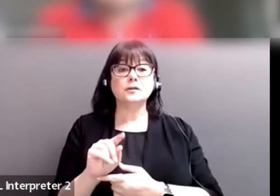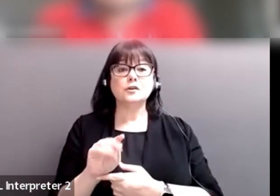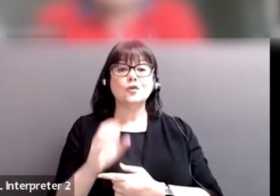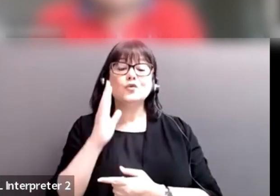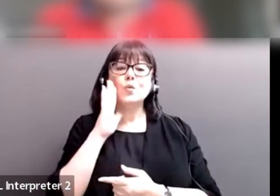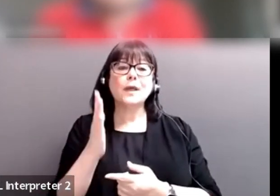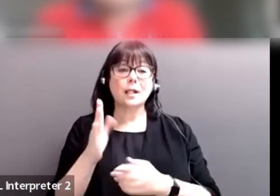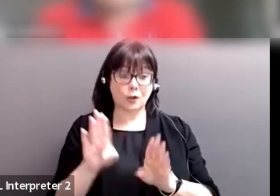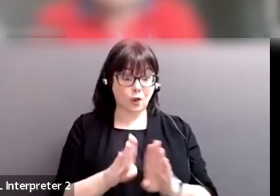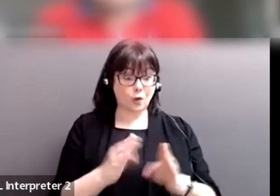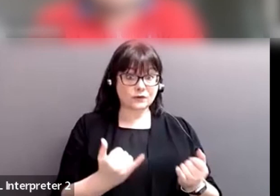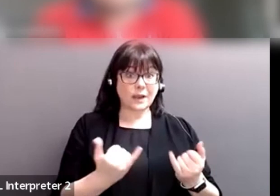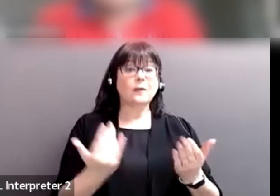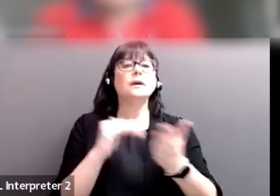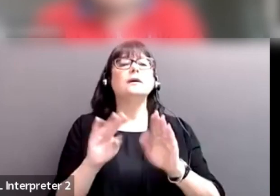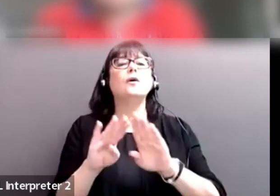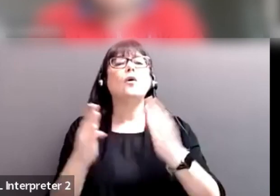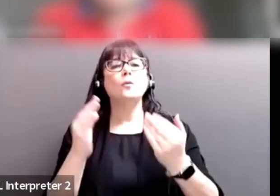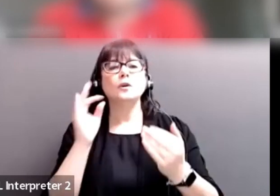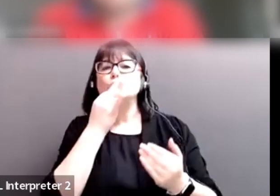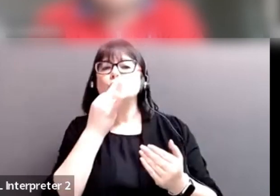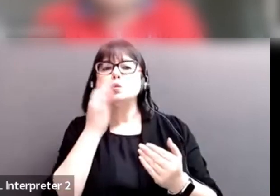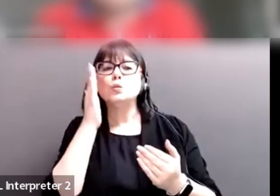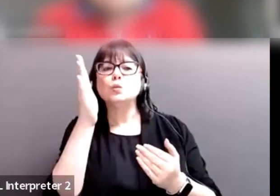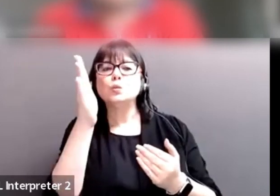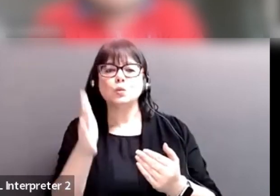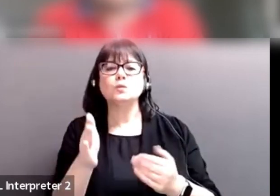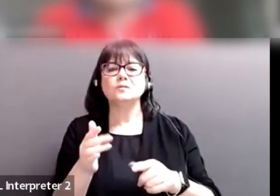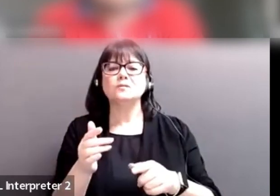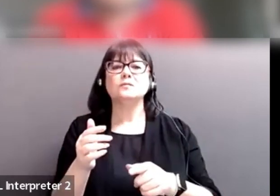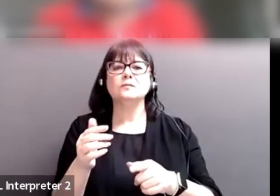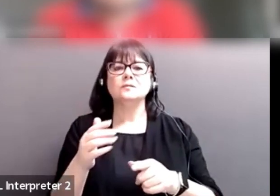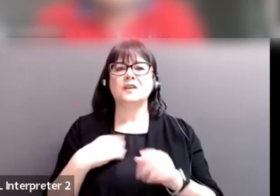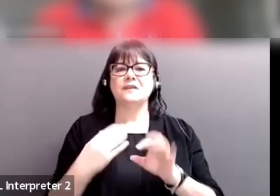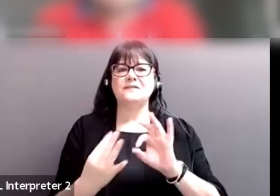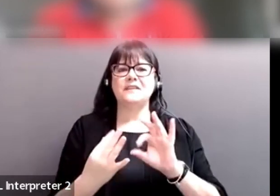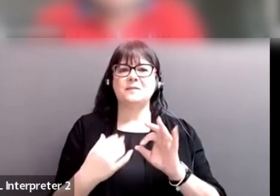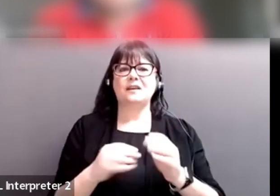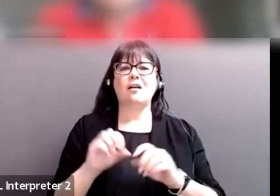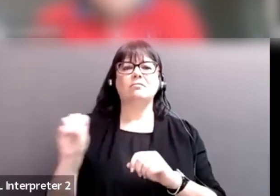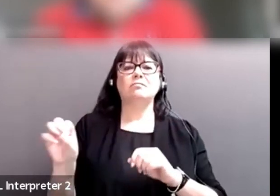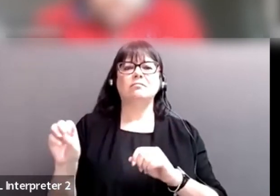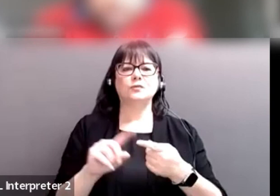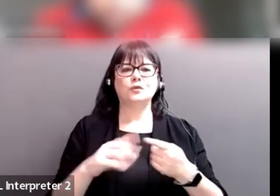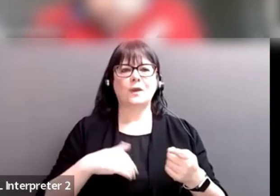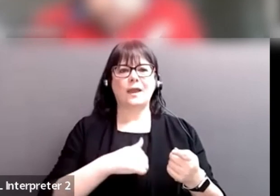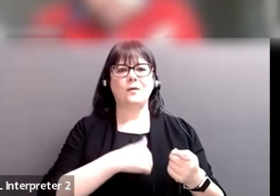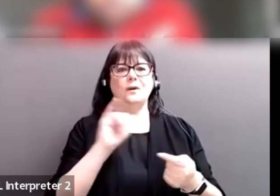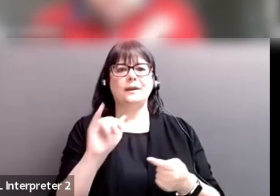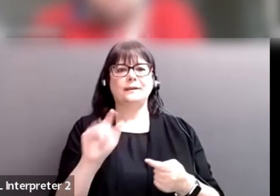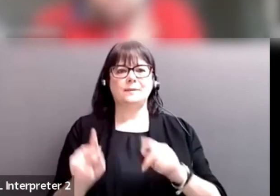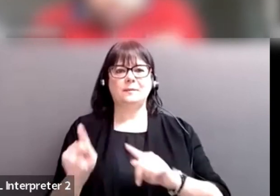that back and chat with them about that to see if that's on their radar already. And if it's not, then put it on their radar. Cool. Yeah,